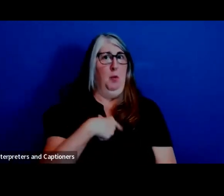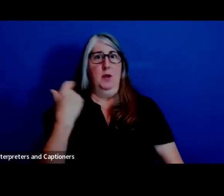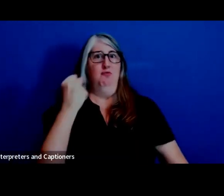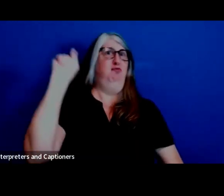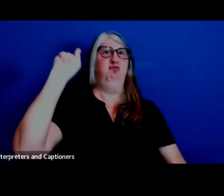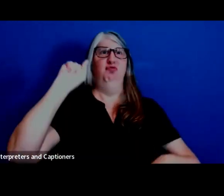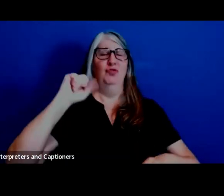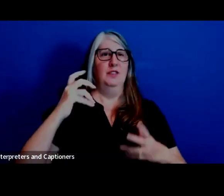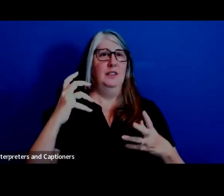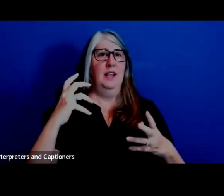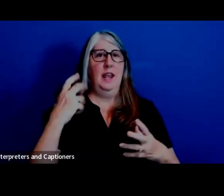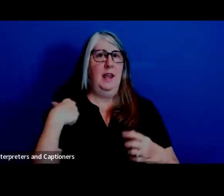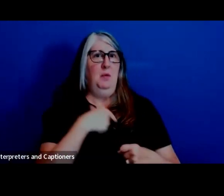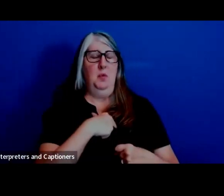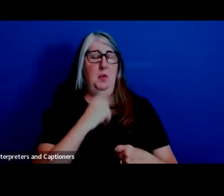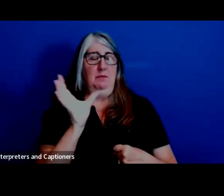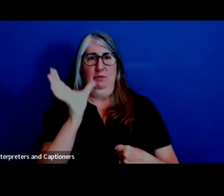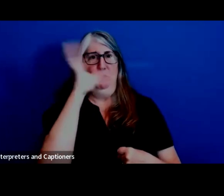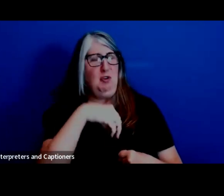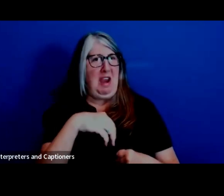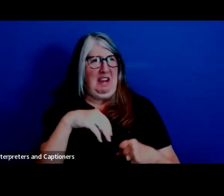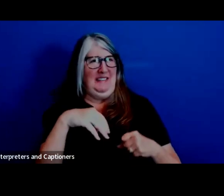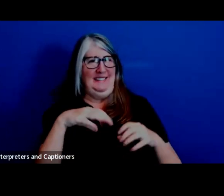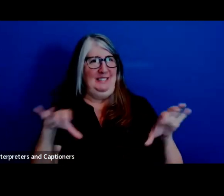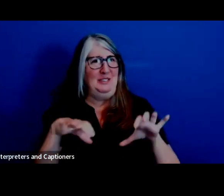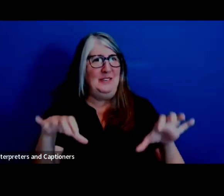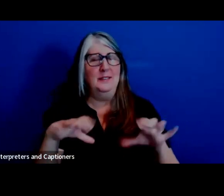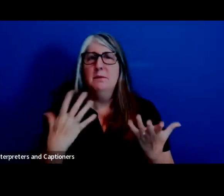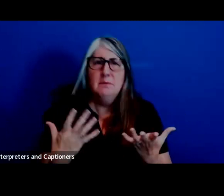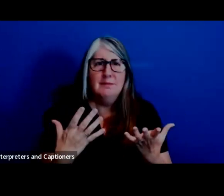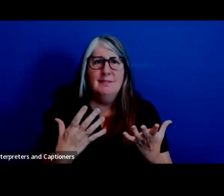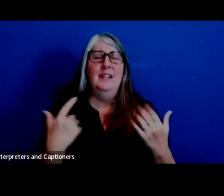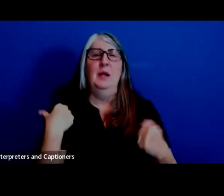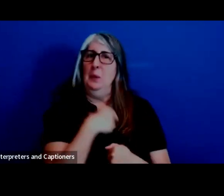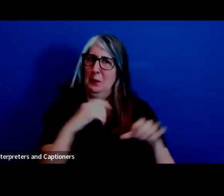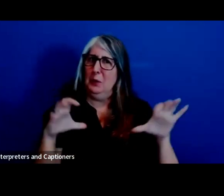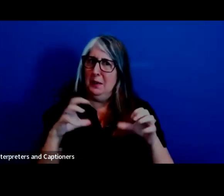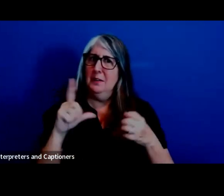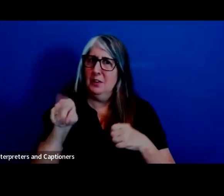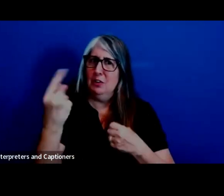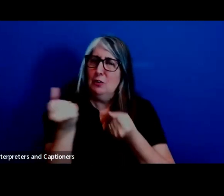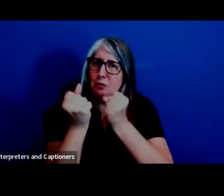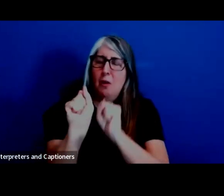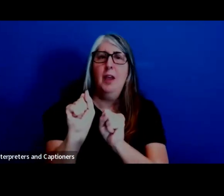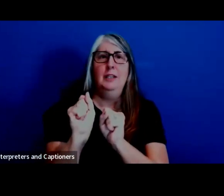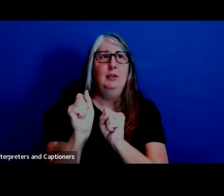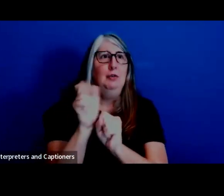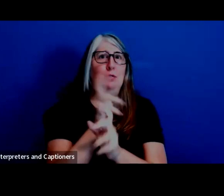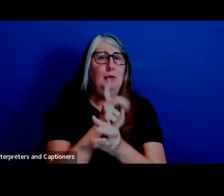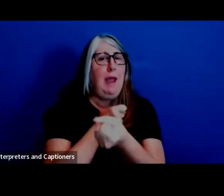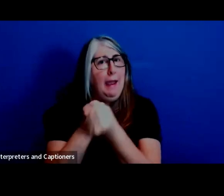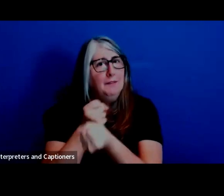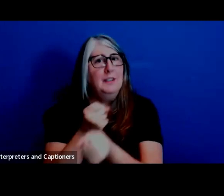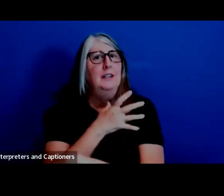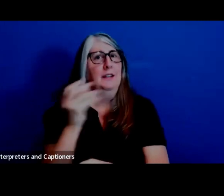are growing two or three heads out of our shoulders, when really what we were doing is just trying to kind of advocate